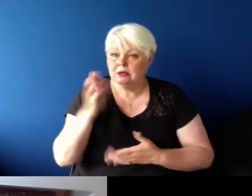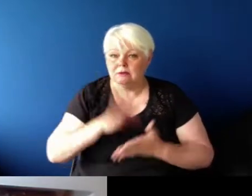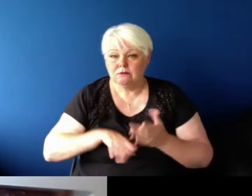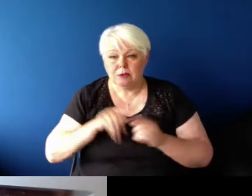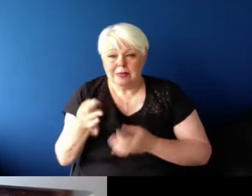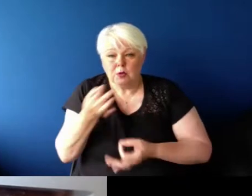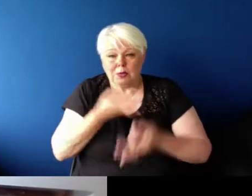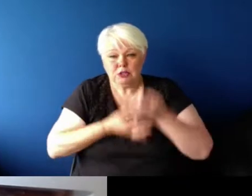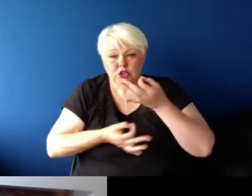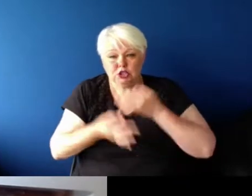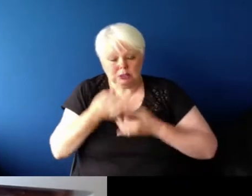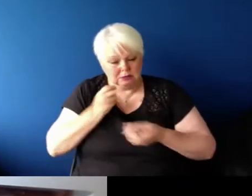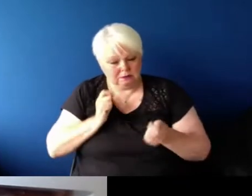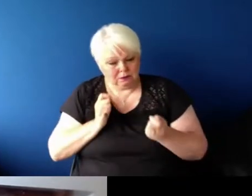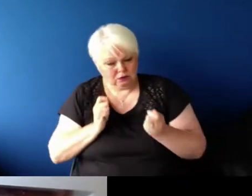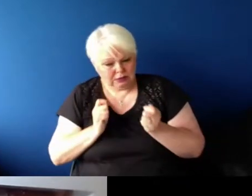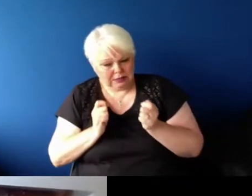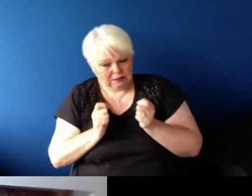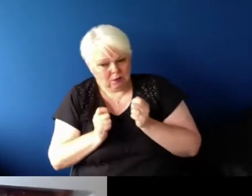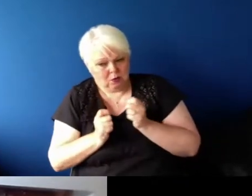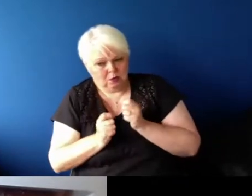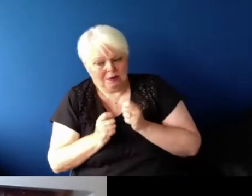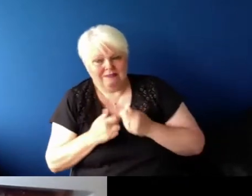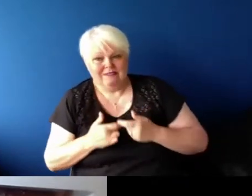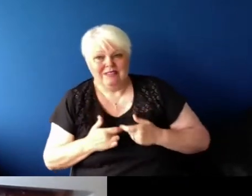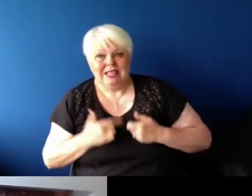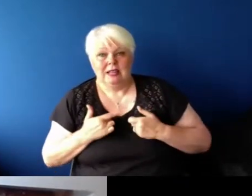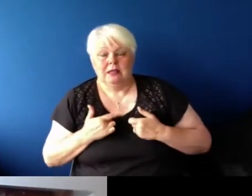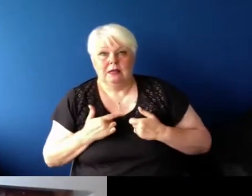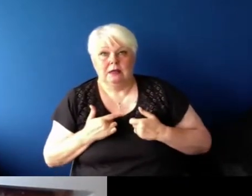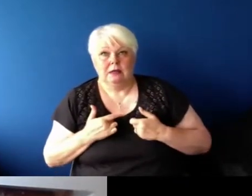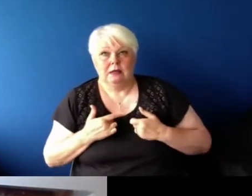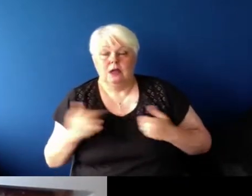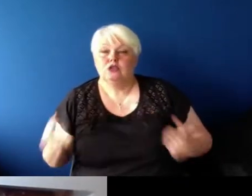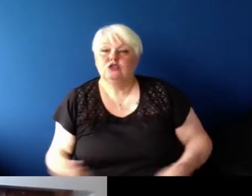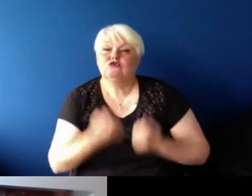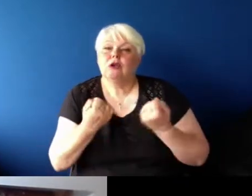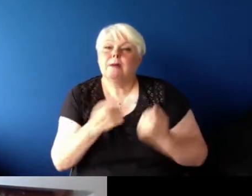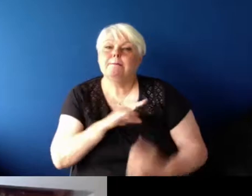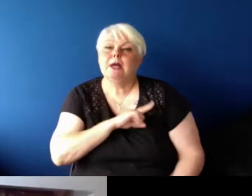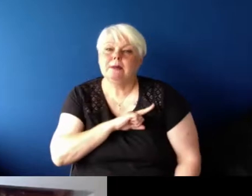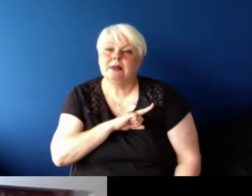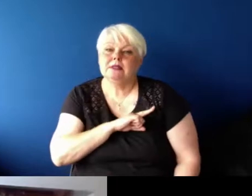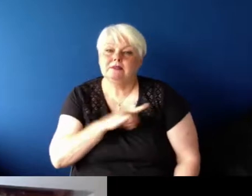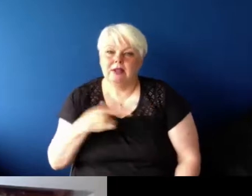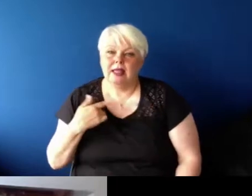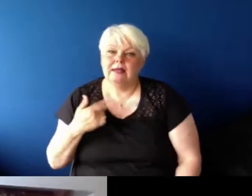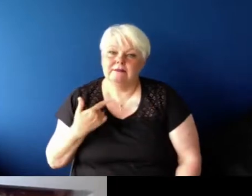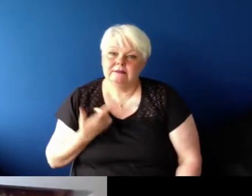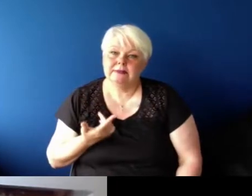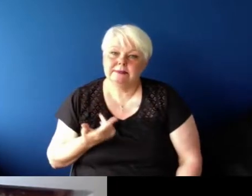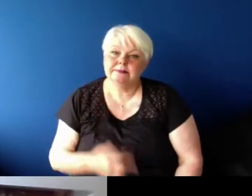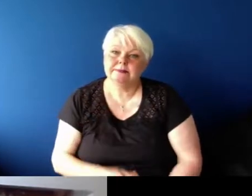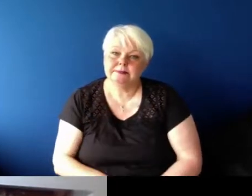and transforming comes a sense of, you know, a stronger purpose in life, perhaps.